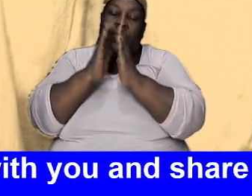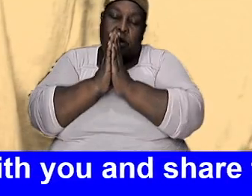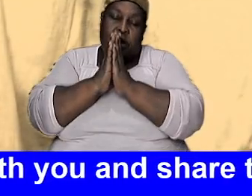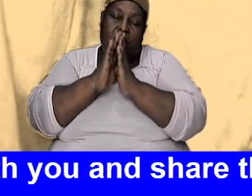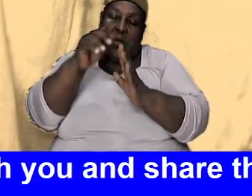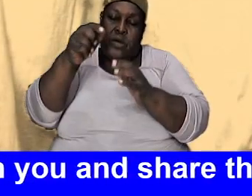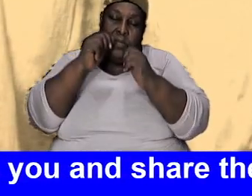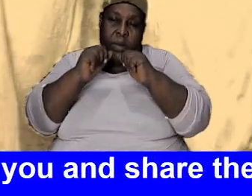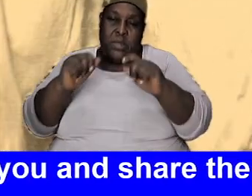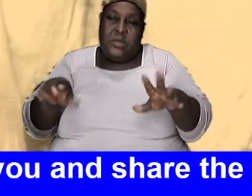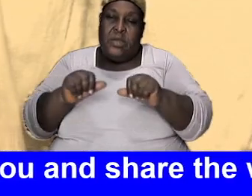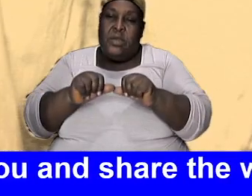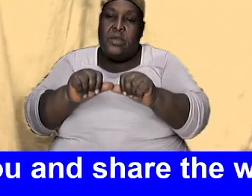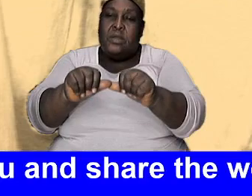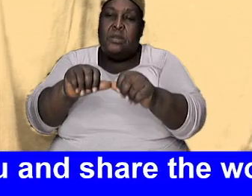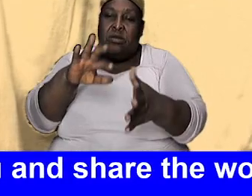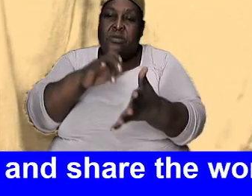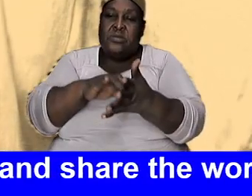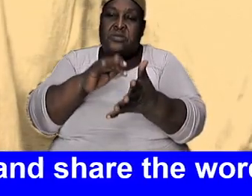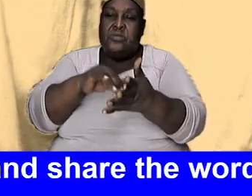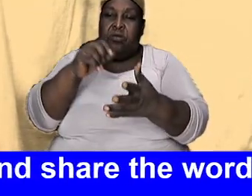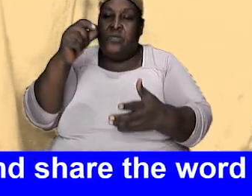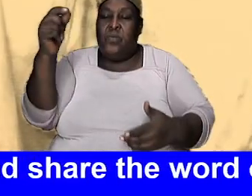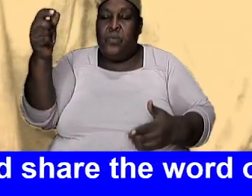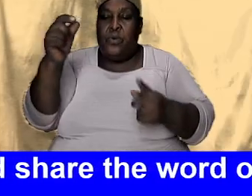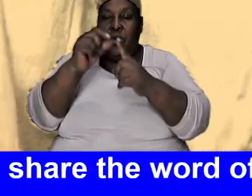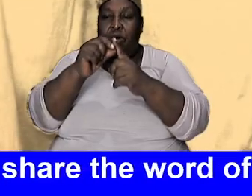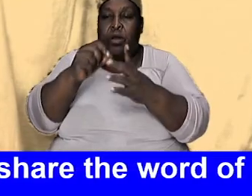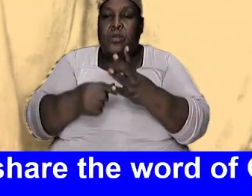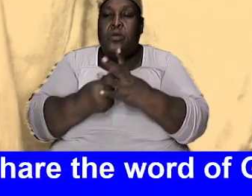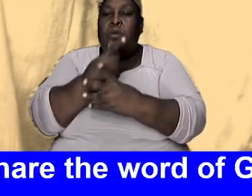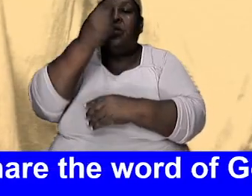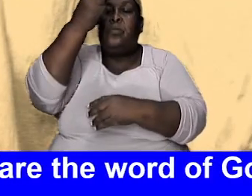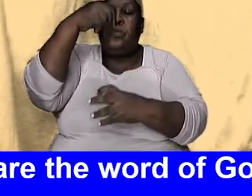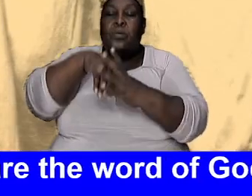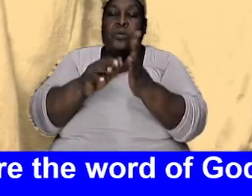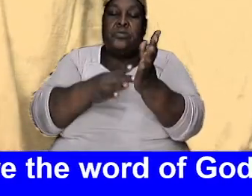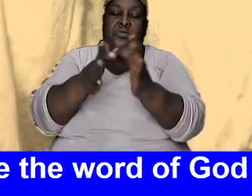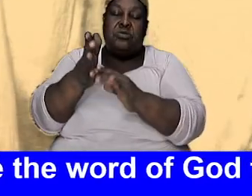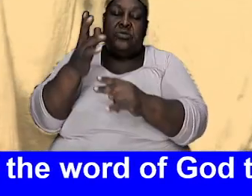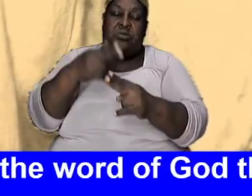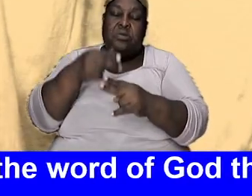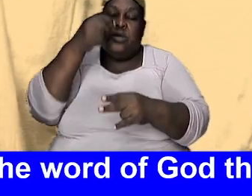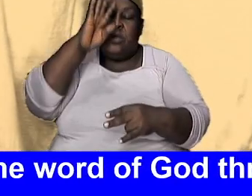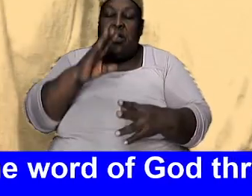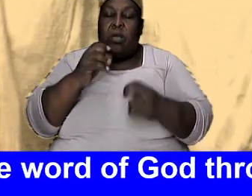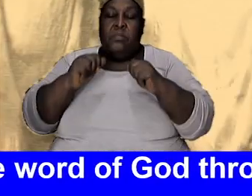you'll continue to stay in the word and grow in Jesus. God bless you in Jesus' name.